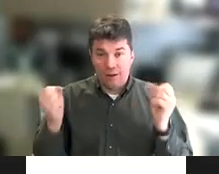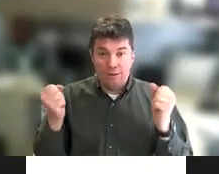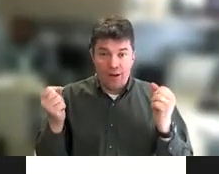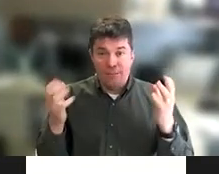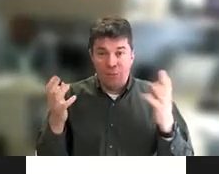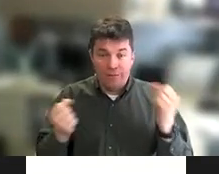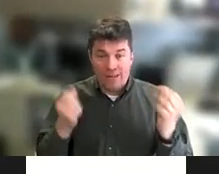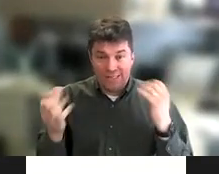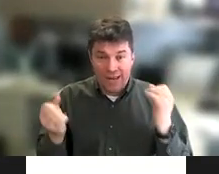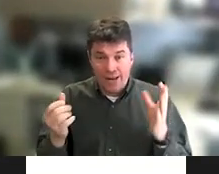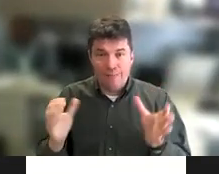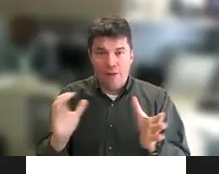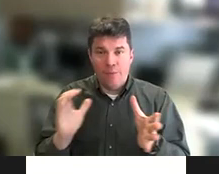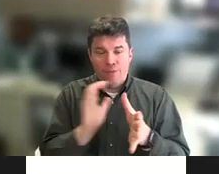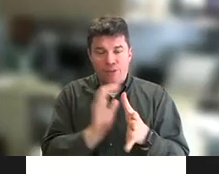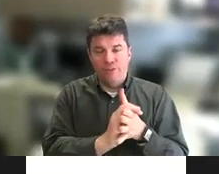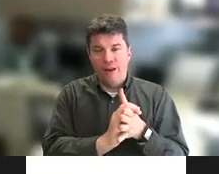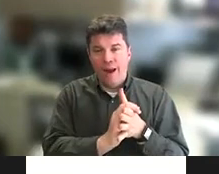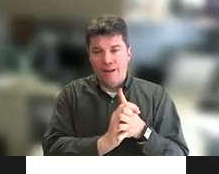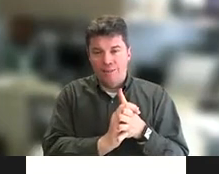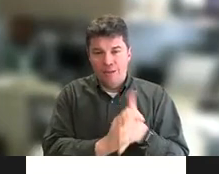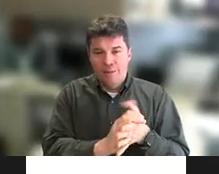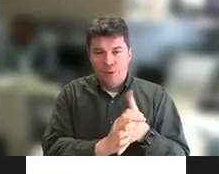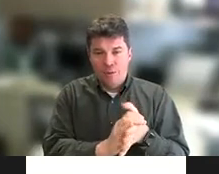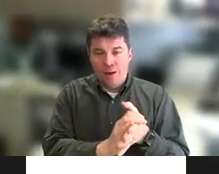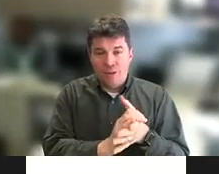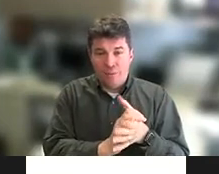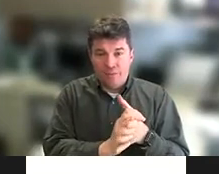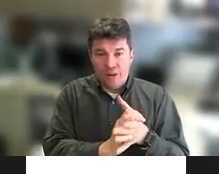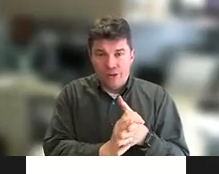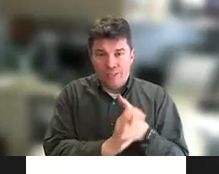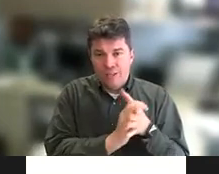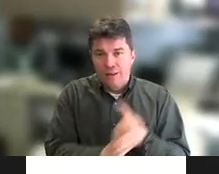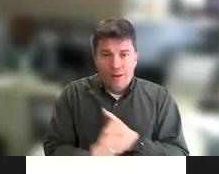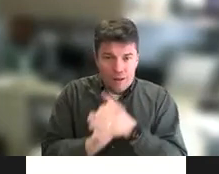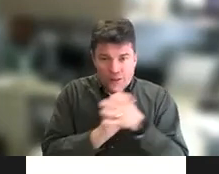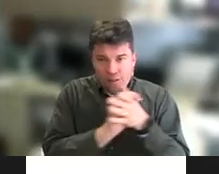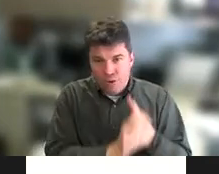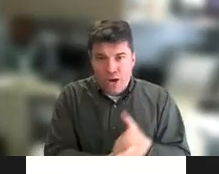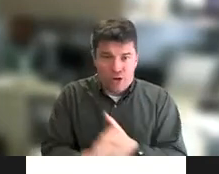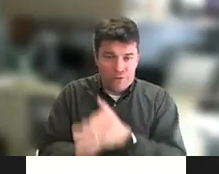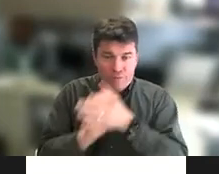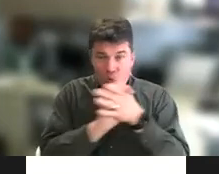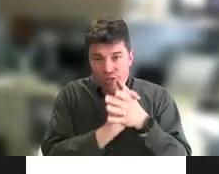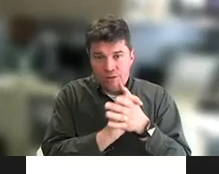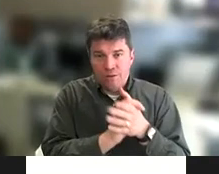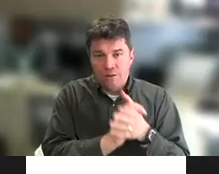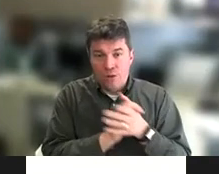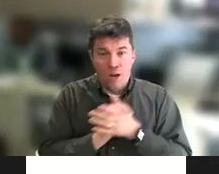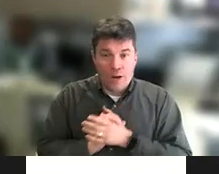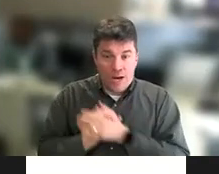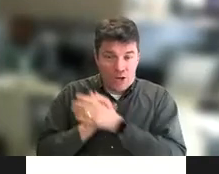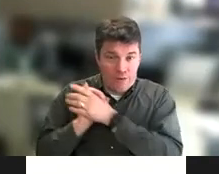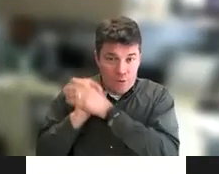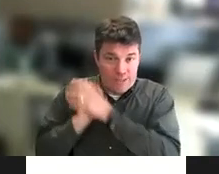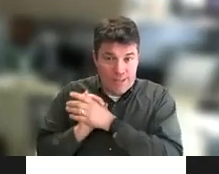where, if I'm the one that's signing, they would put their hand between my thumb and fingers, and on the range of motion